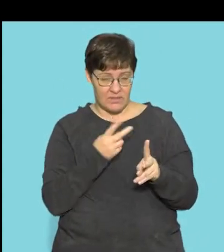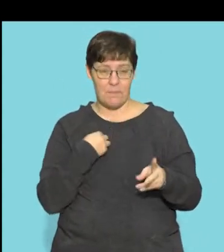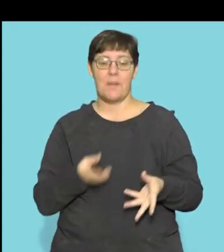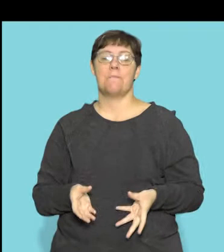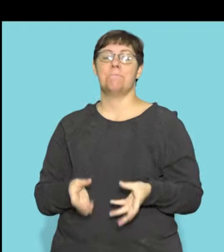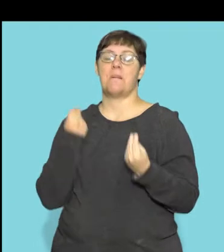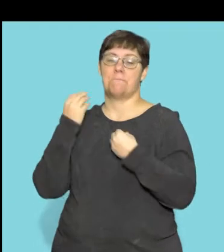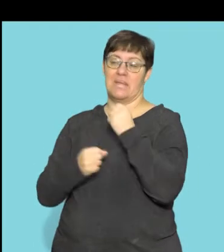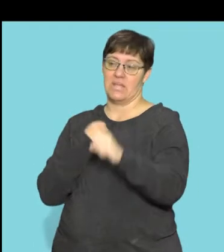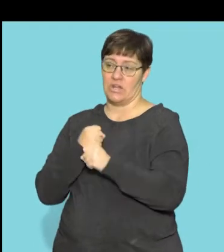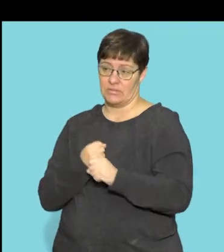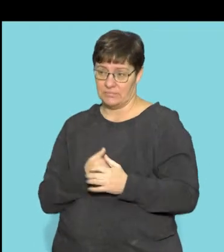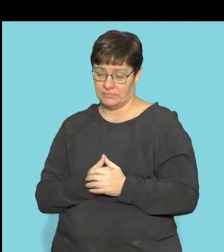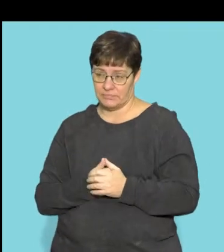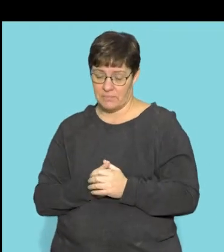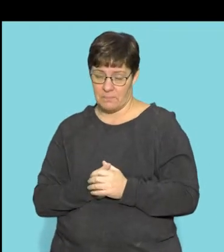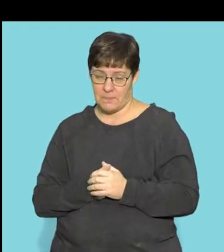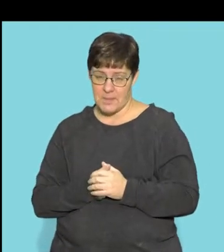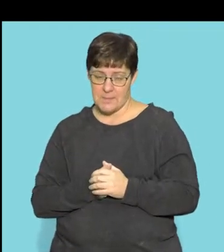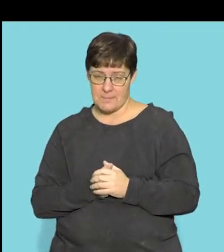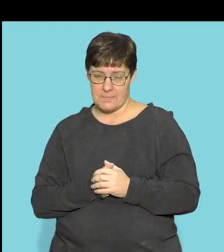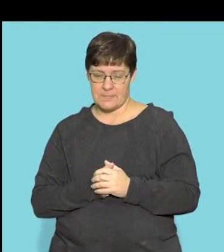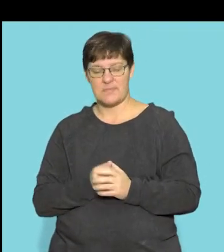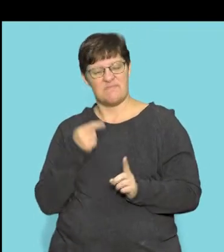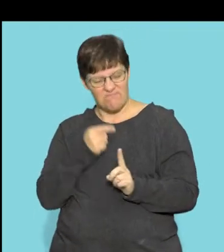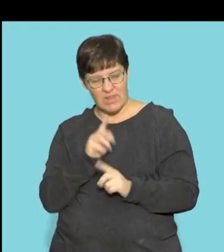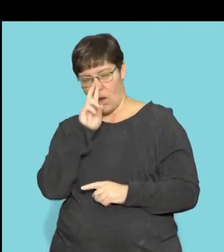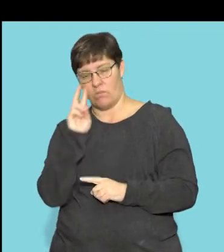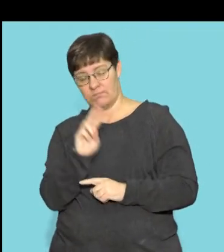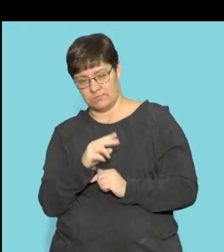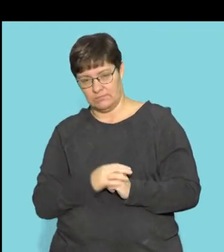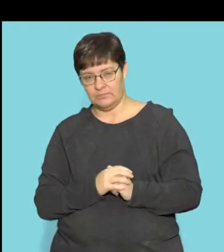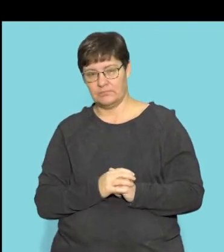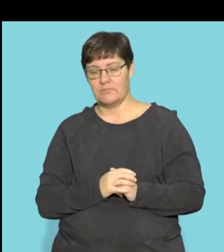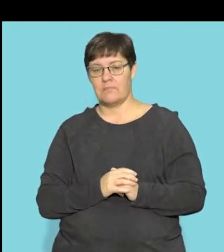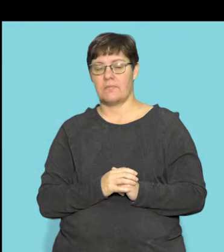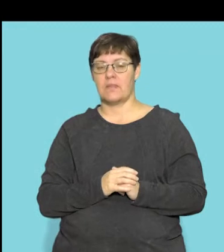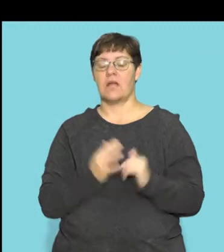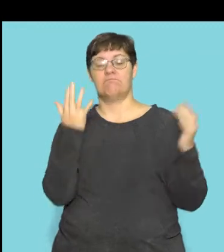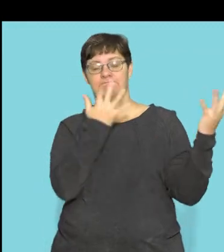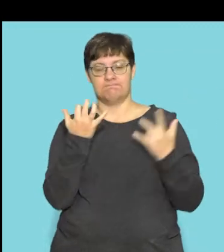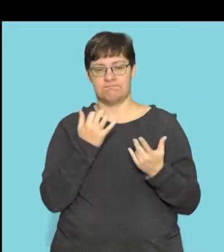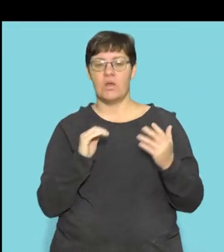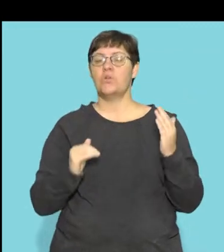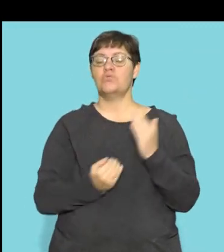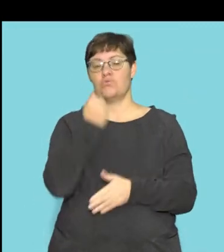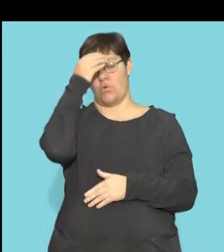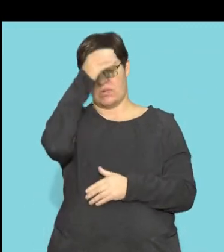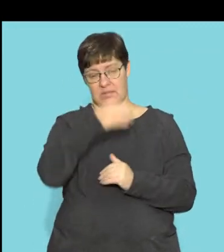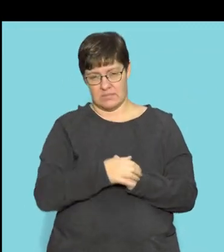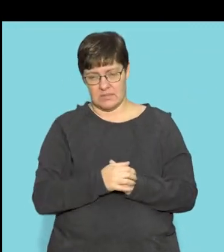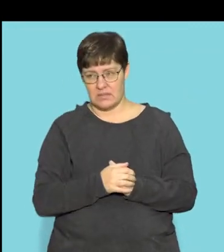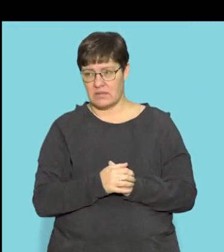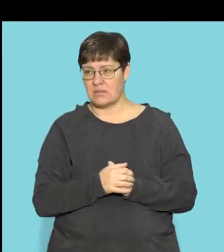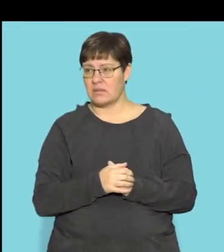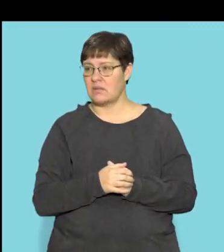gives you the years, as I just said now. So that's how you look at it. You calculate. Just the new concept that you guys